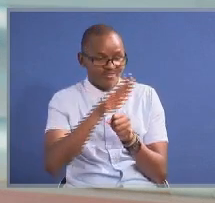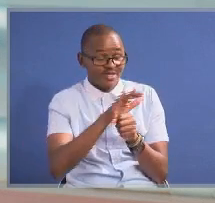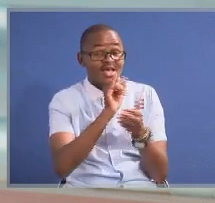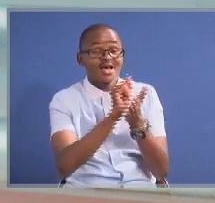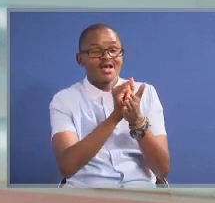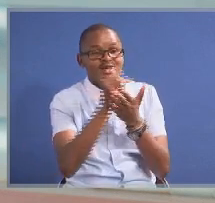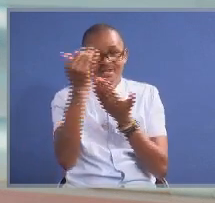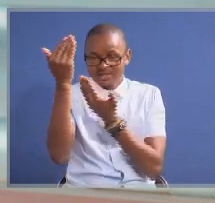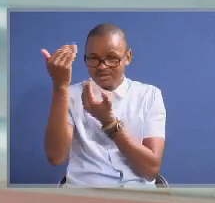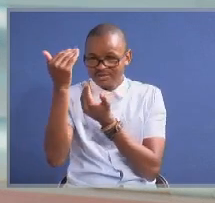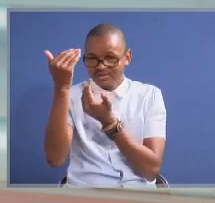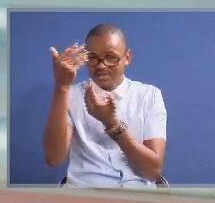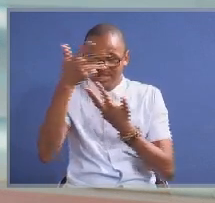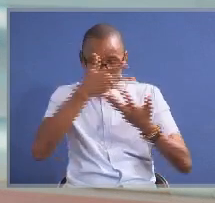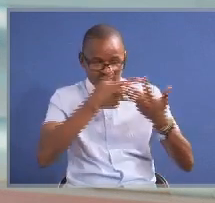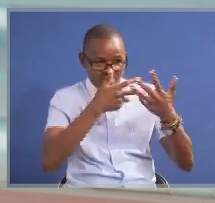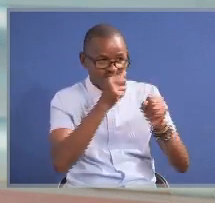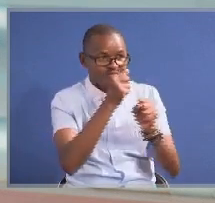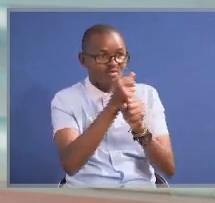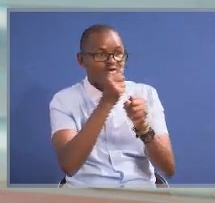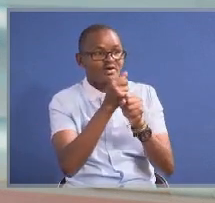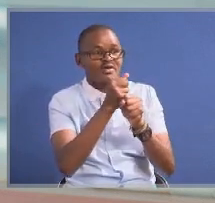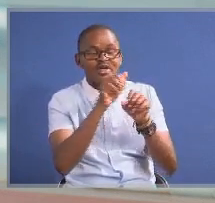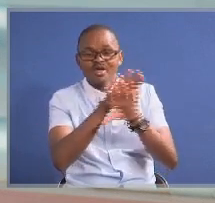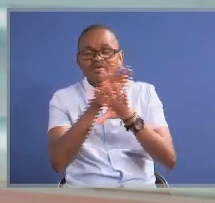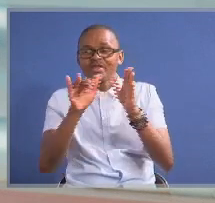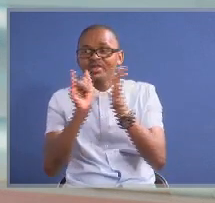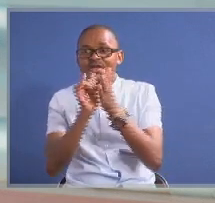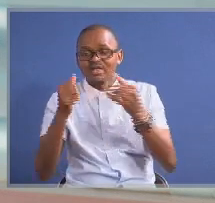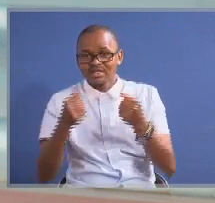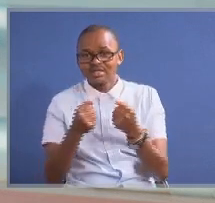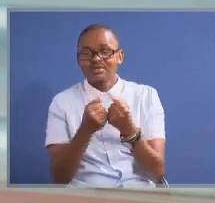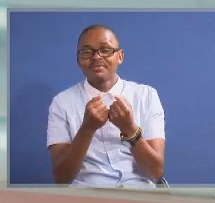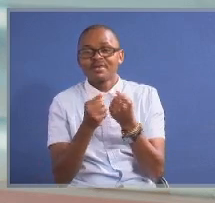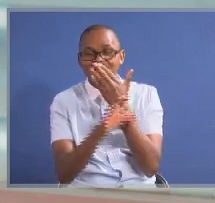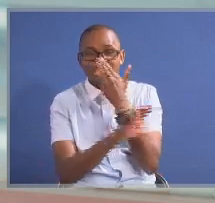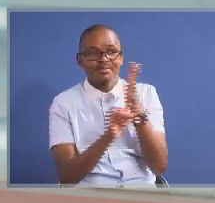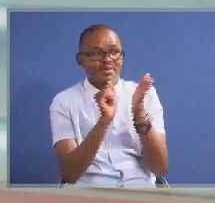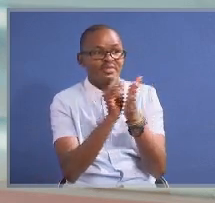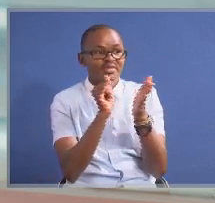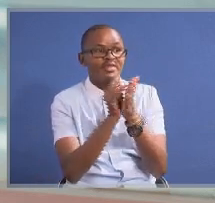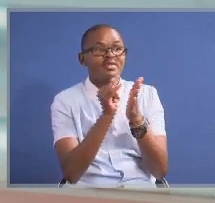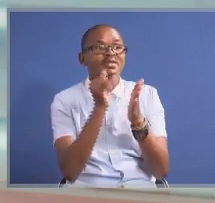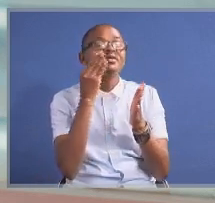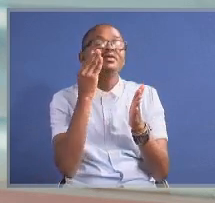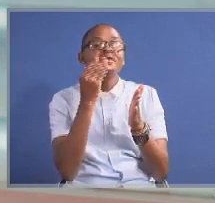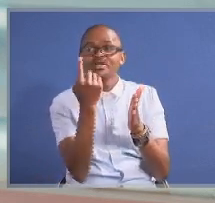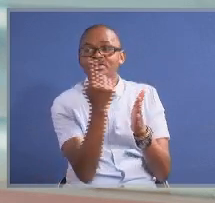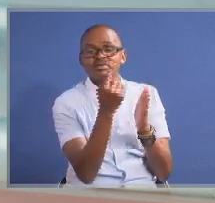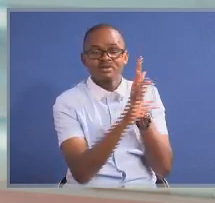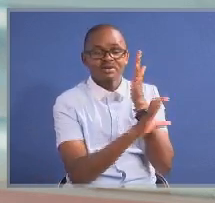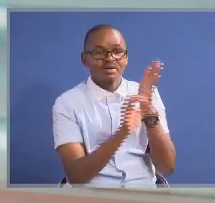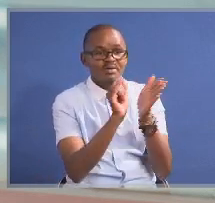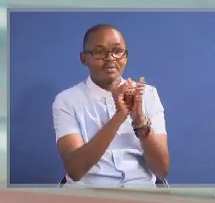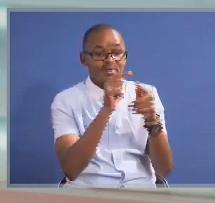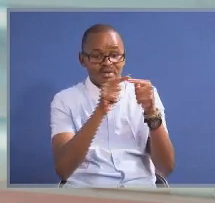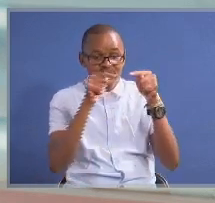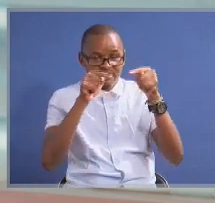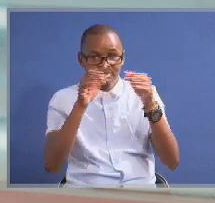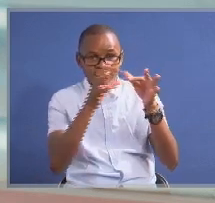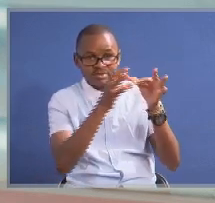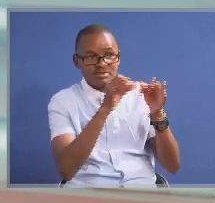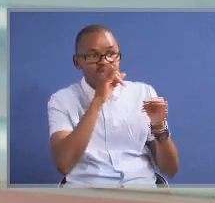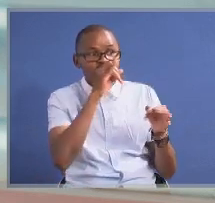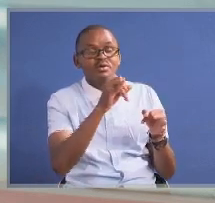hope. We can integrate. We can work on things. Everything that's happening in particular countries or things that are experienced in each country. However, this